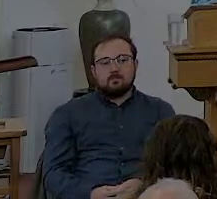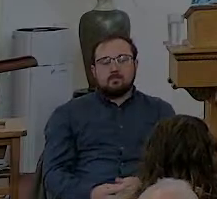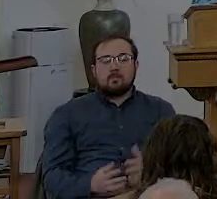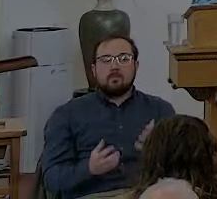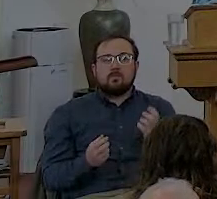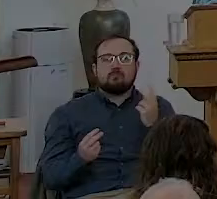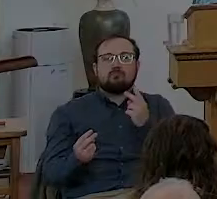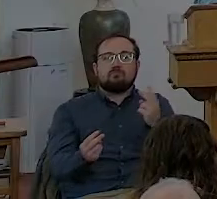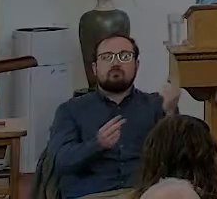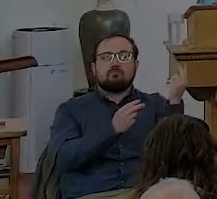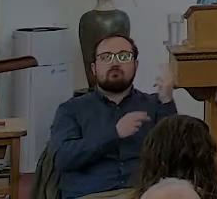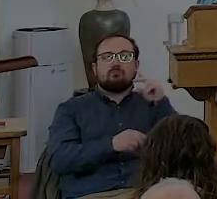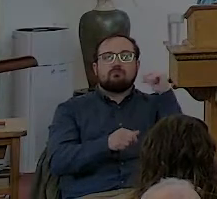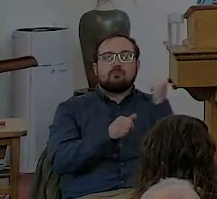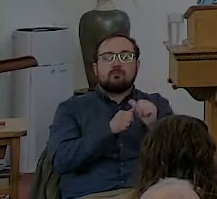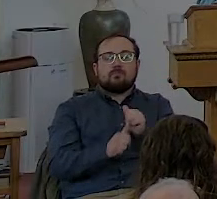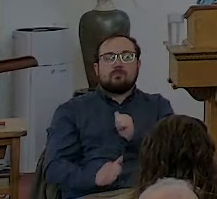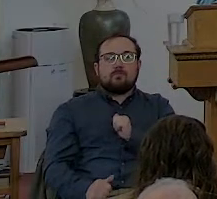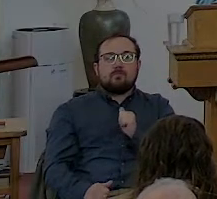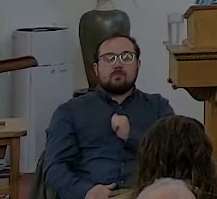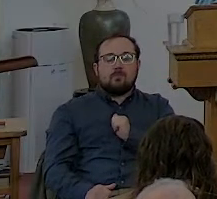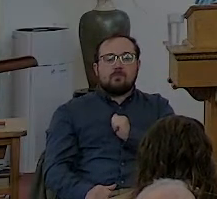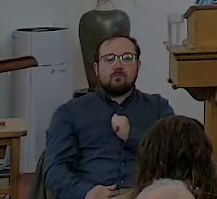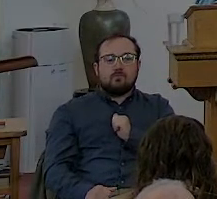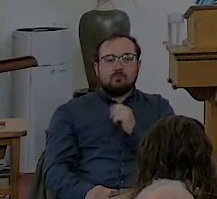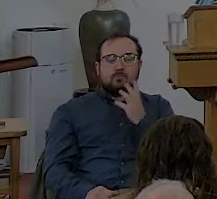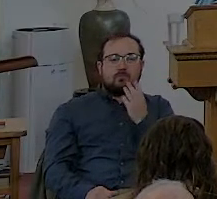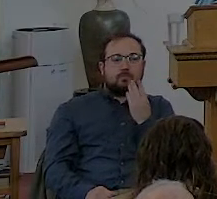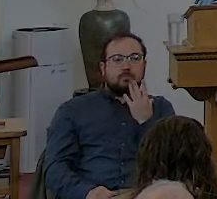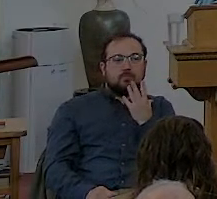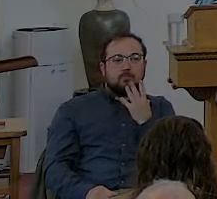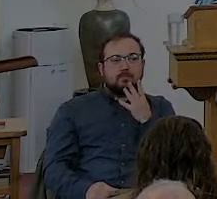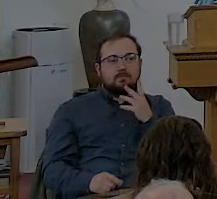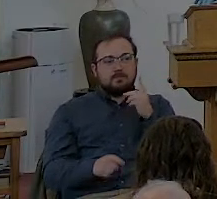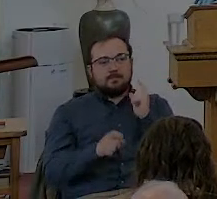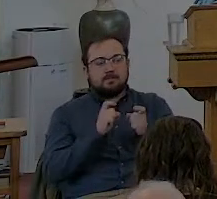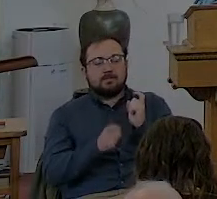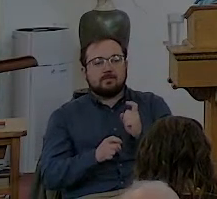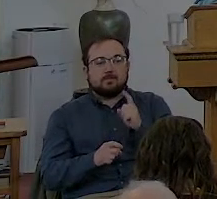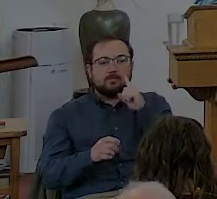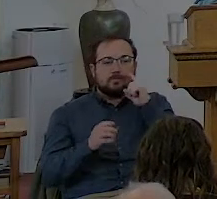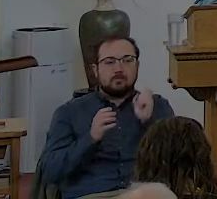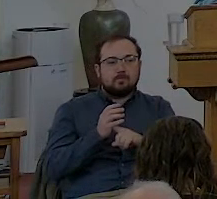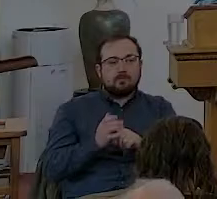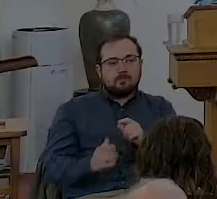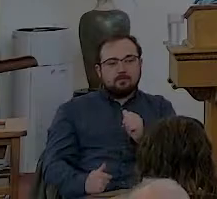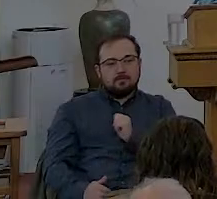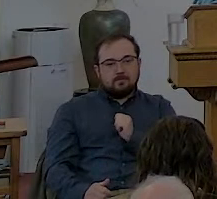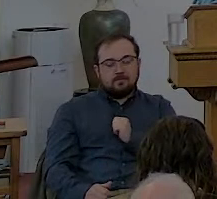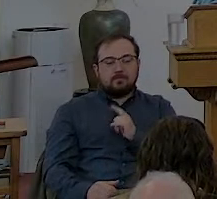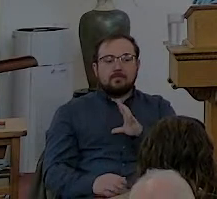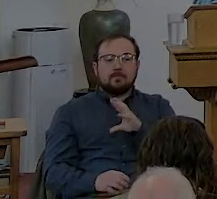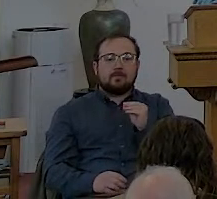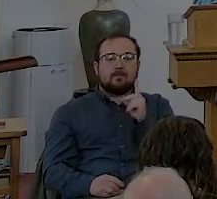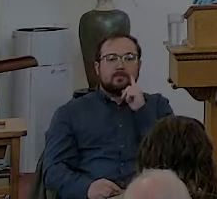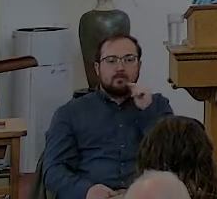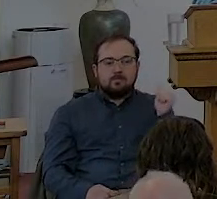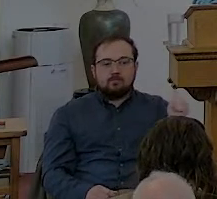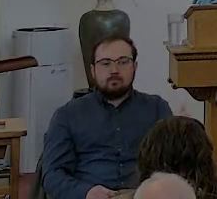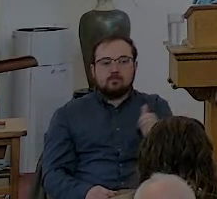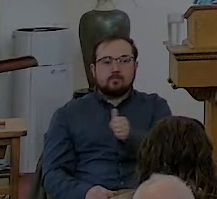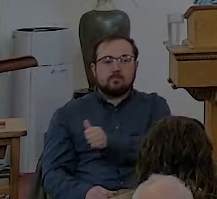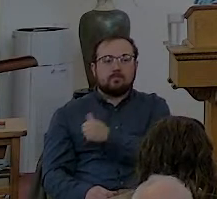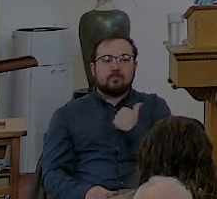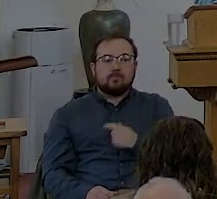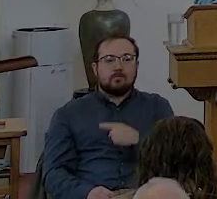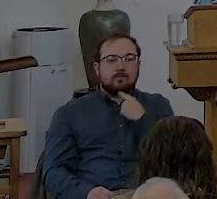our own beauty and gifts and recognize the beauty and gifts in others as we say